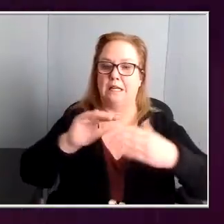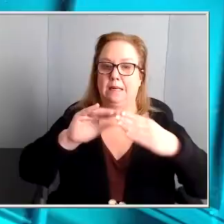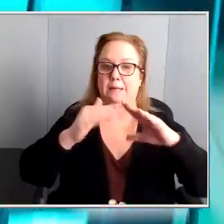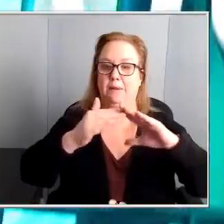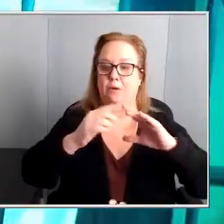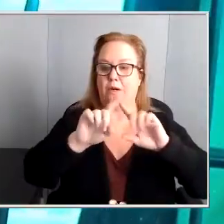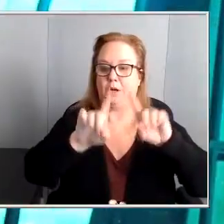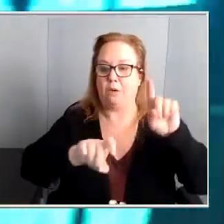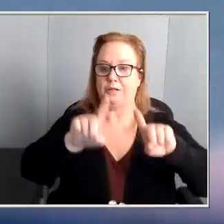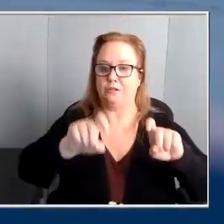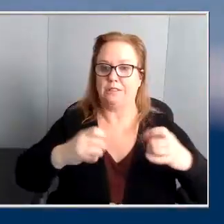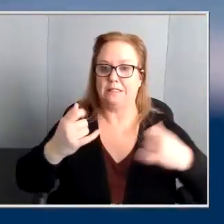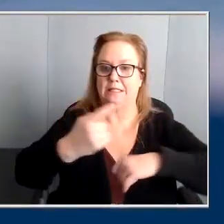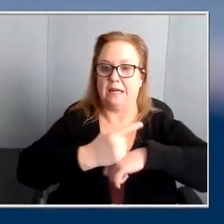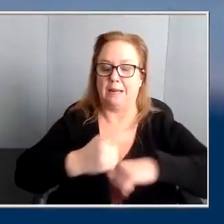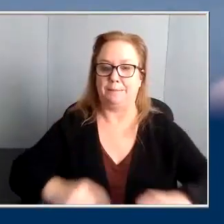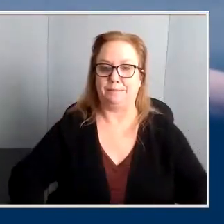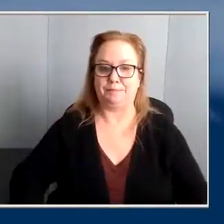questions.